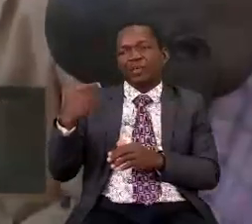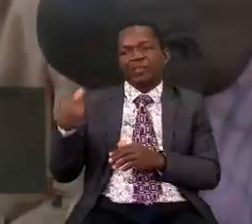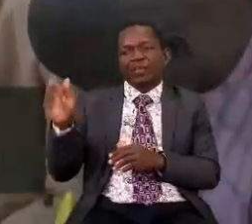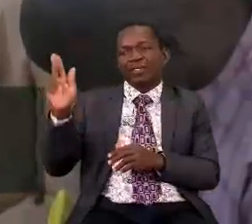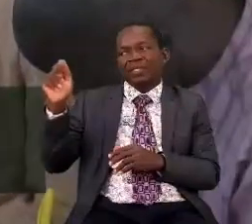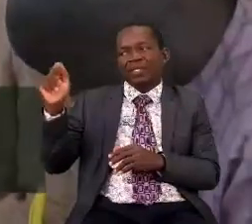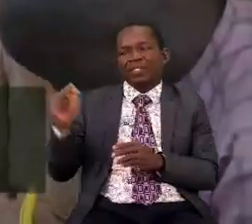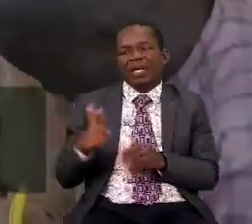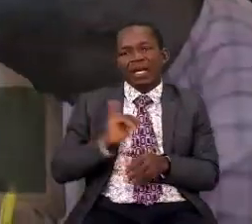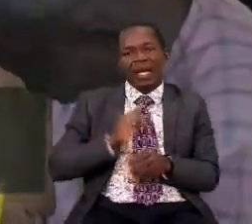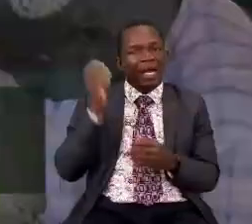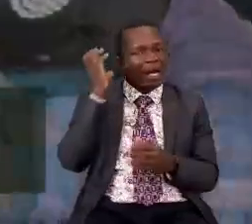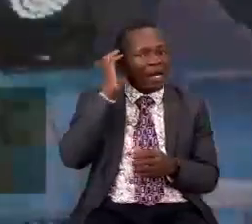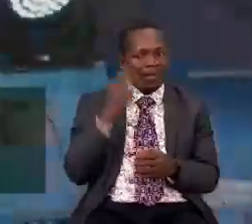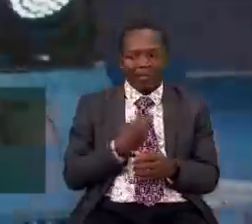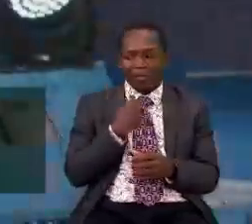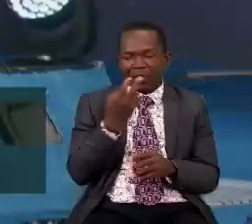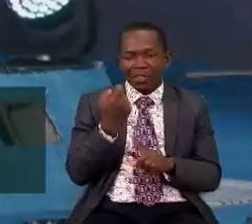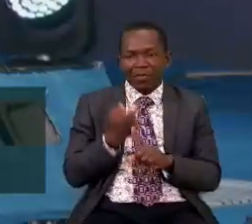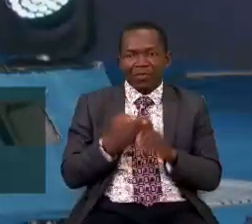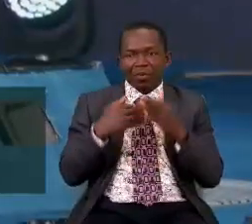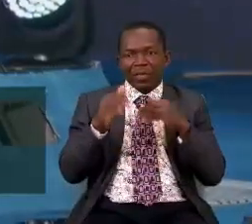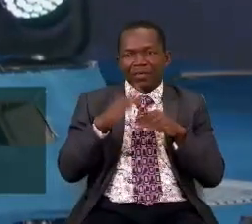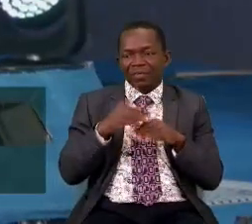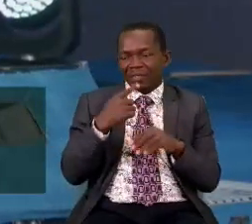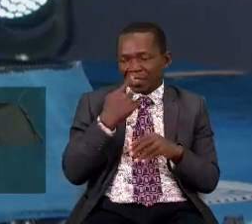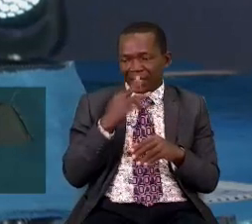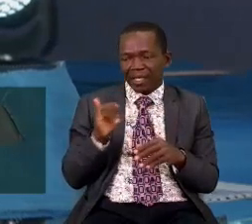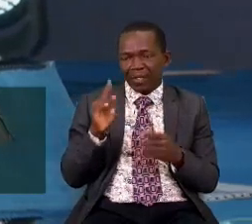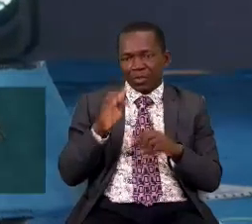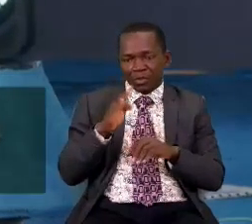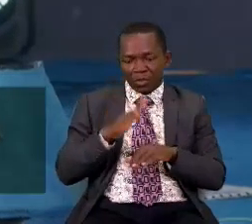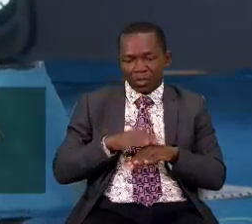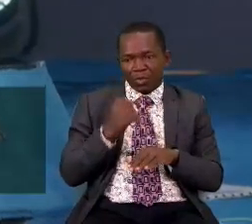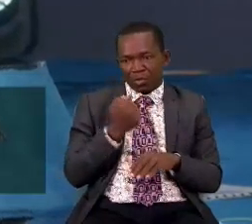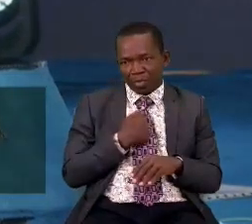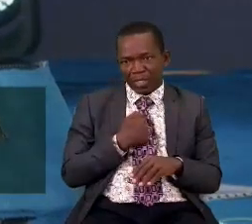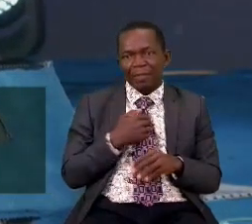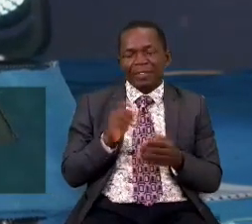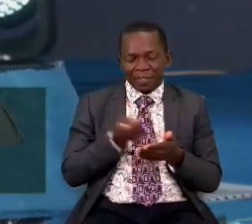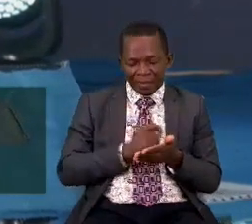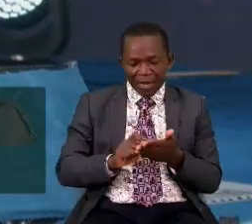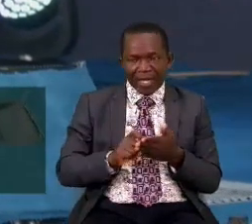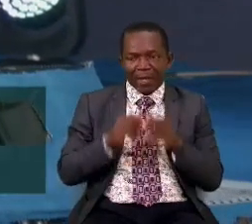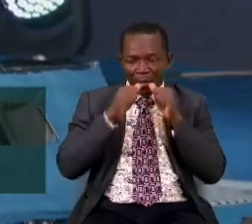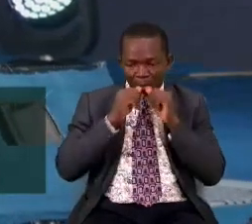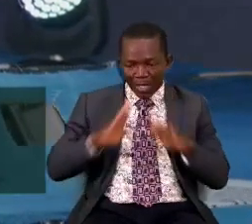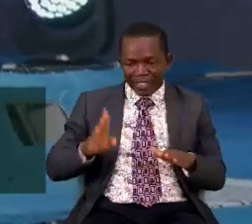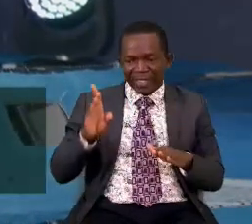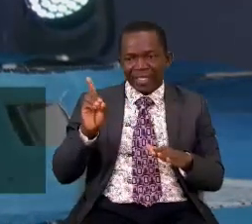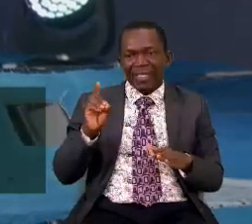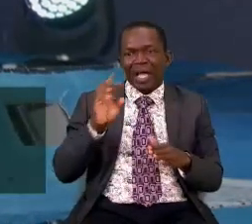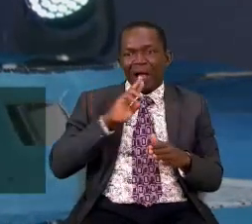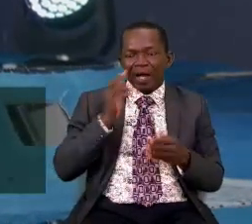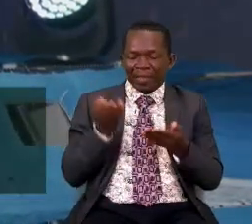blessed at the dead which die in the Lord blessed are the dead which